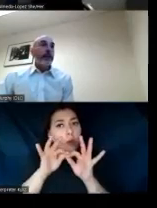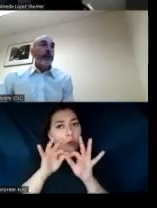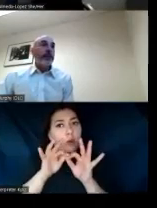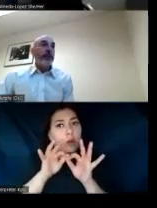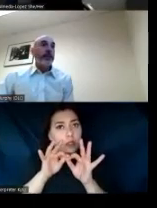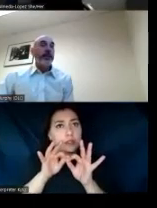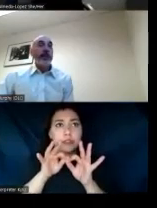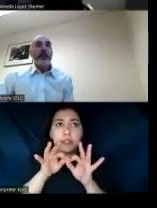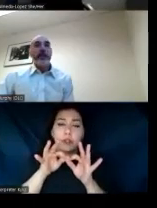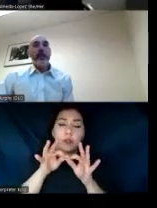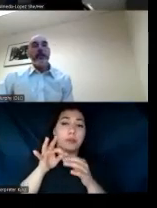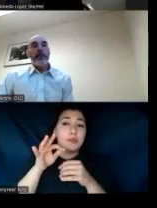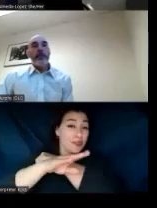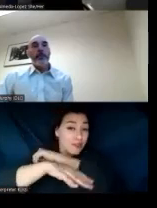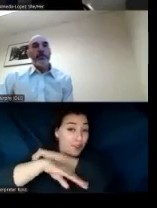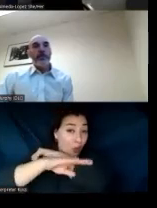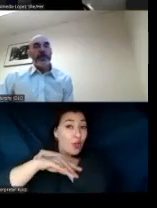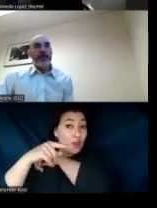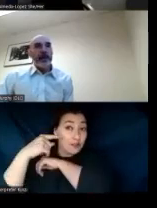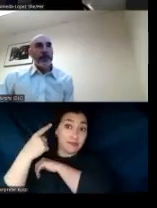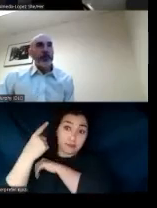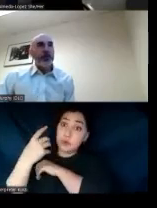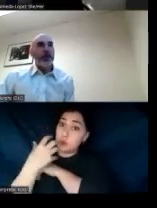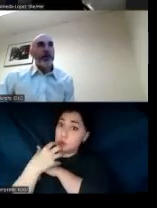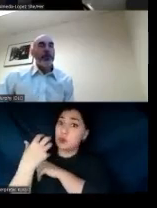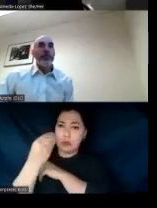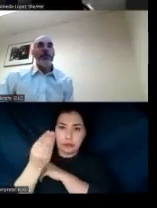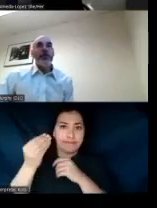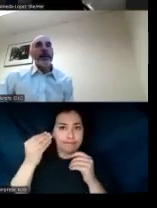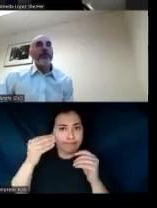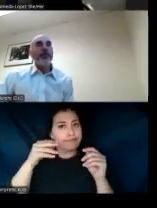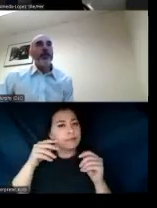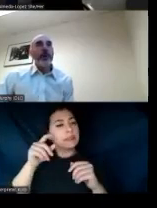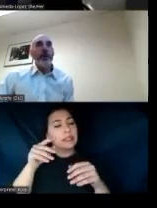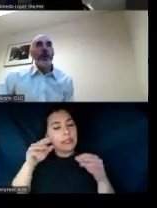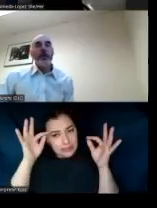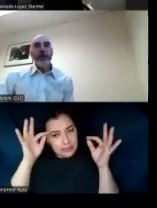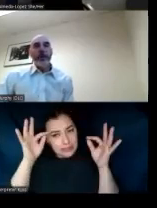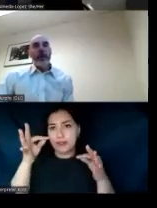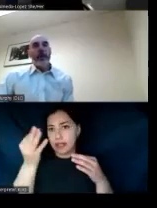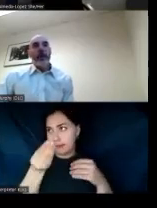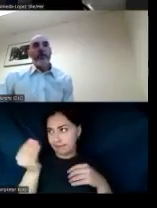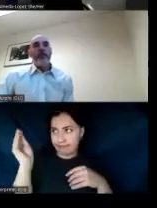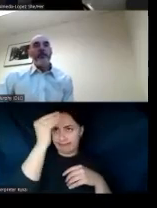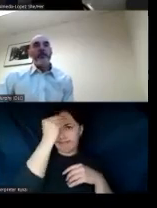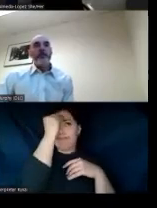fall elections. It's not unusual that we might have some snow